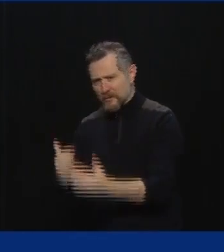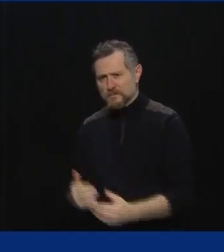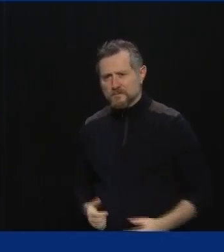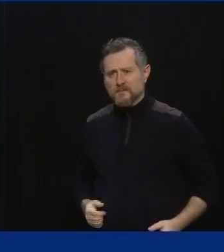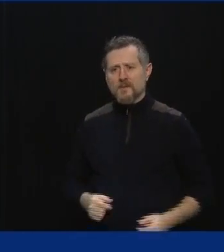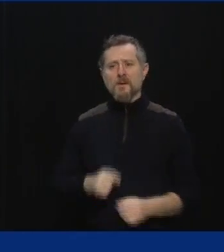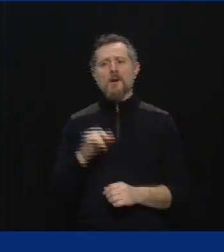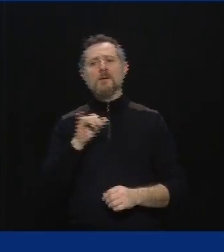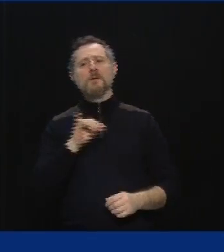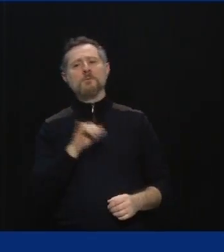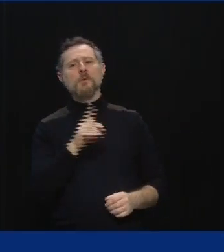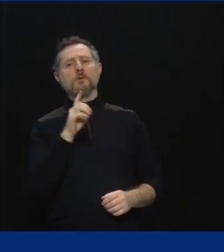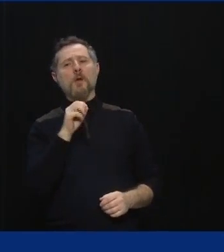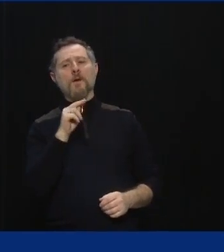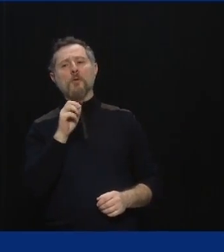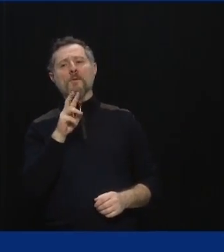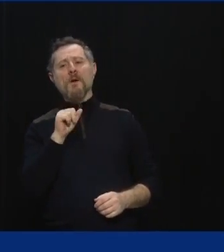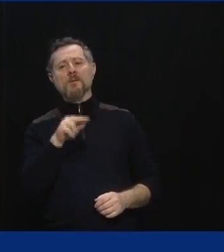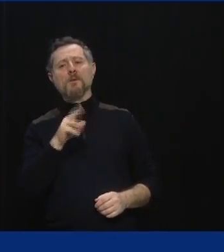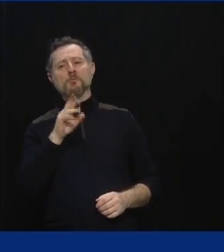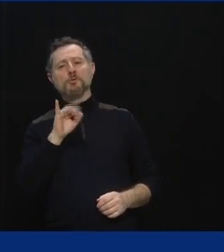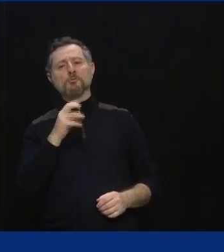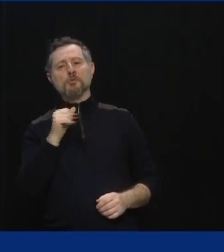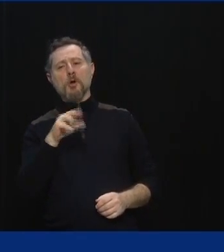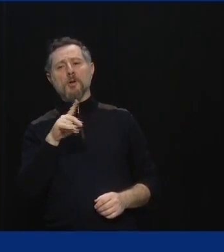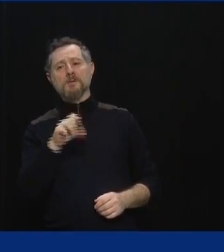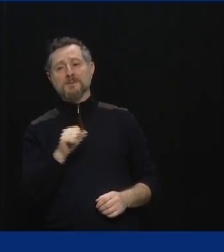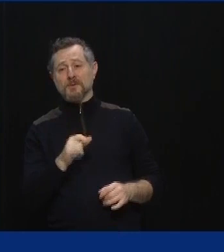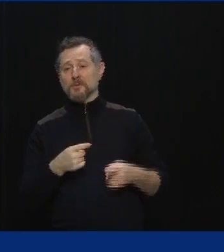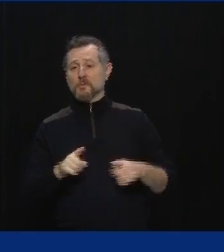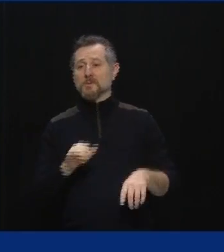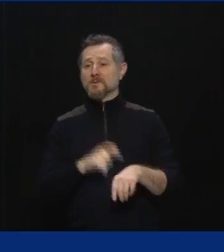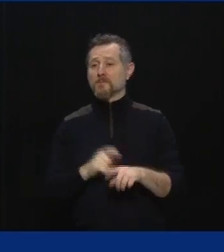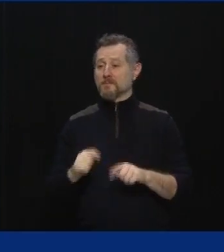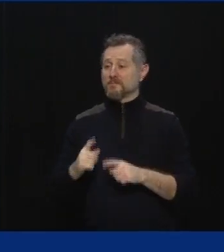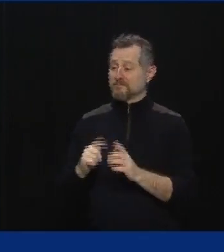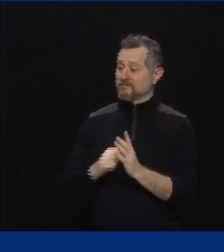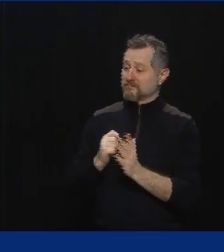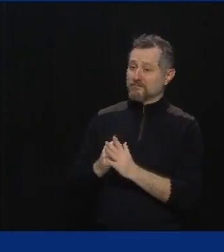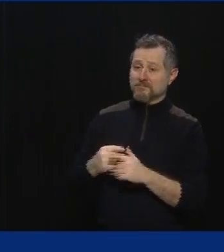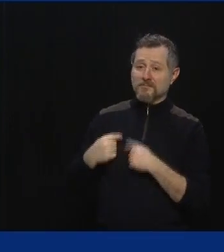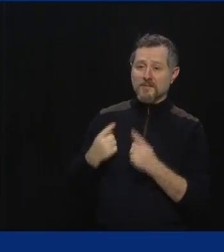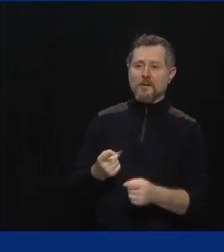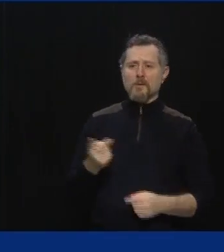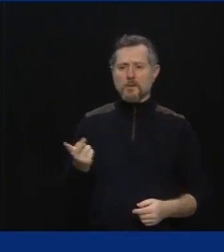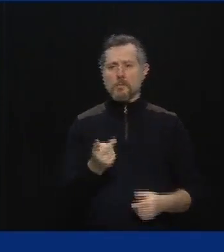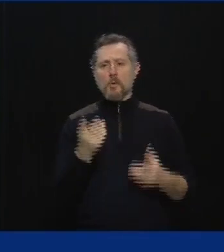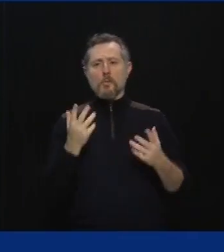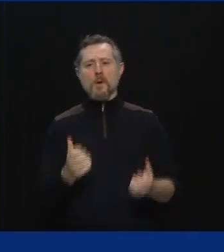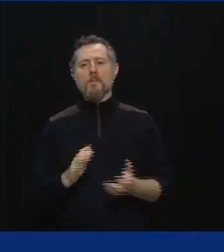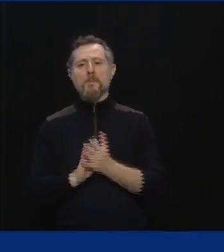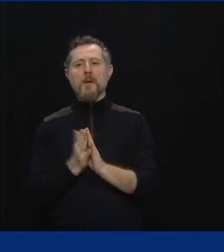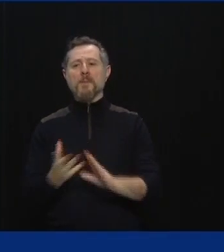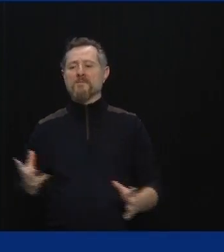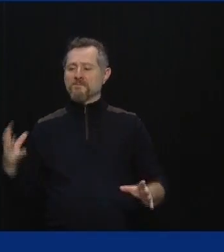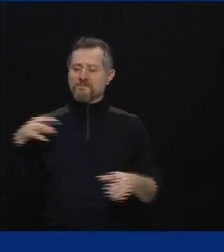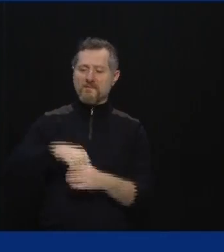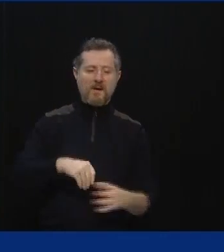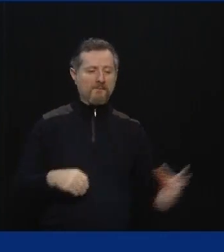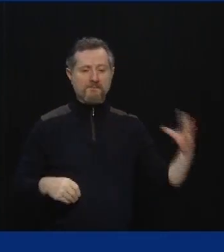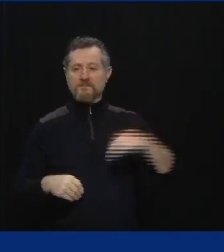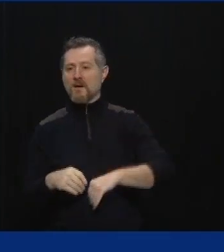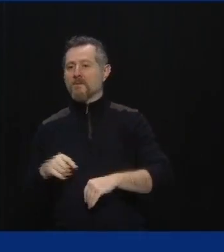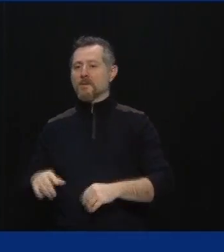Donovan Richard, the borough president, all throughout this process, as you heard, they wanted the community involved, and a priority to them